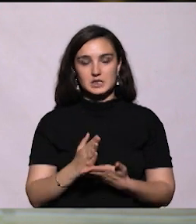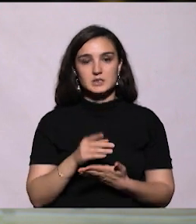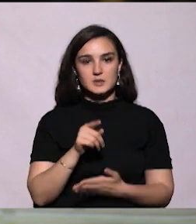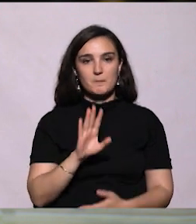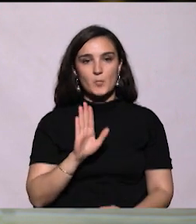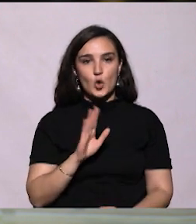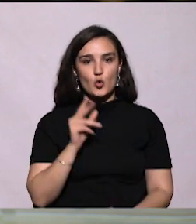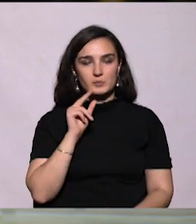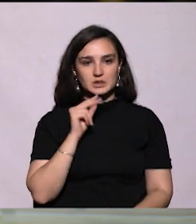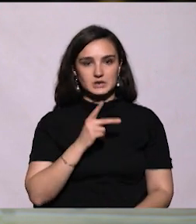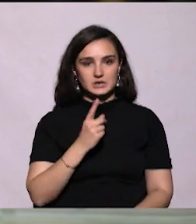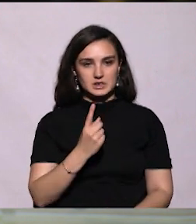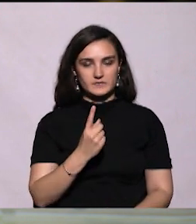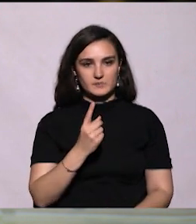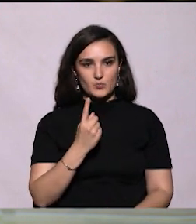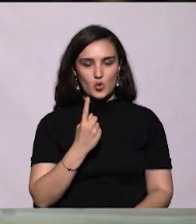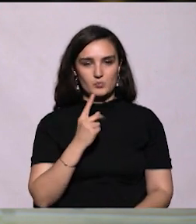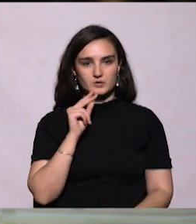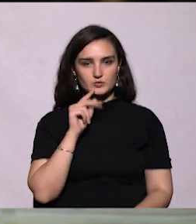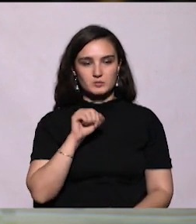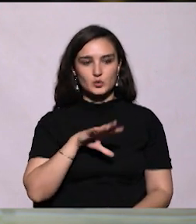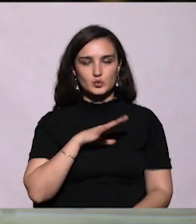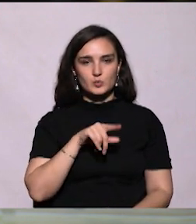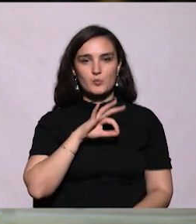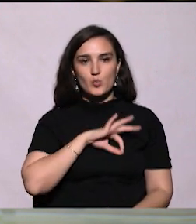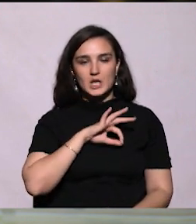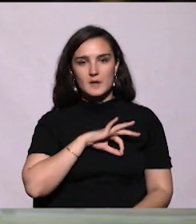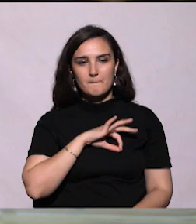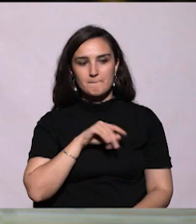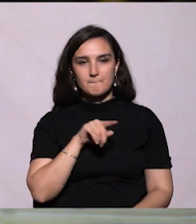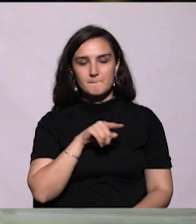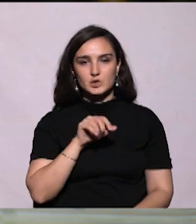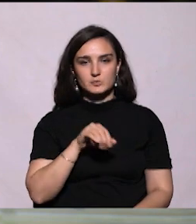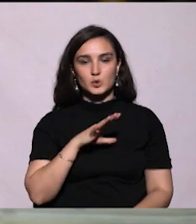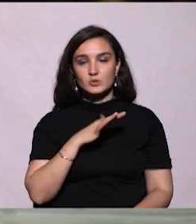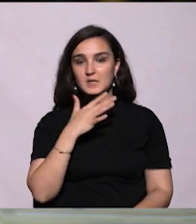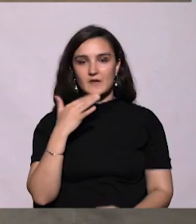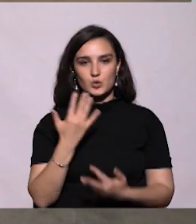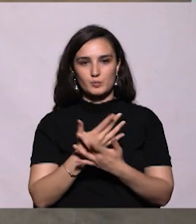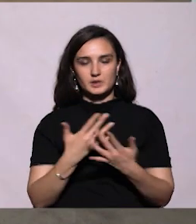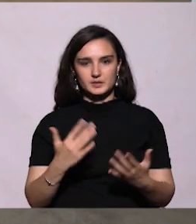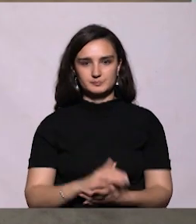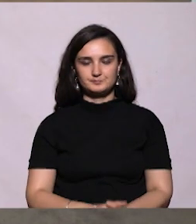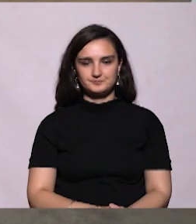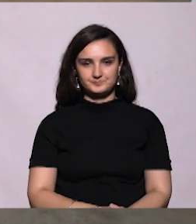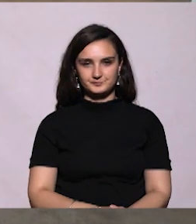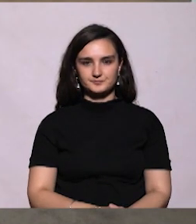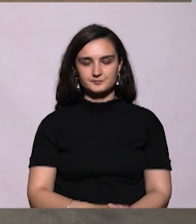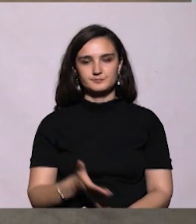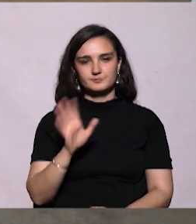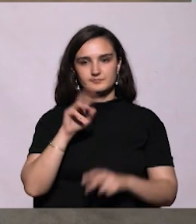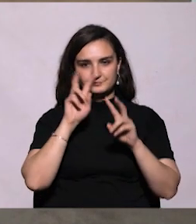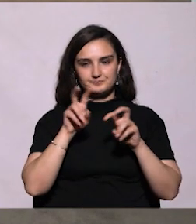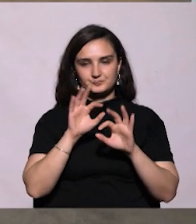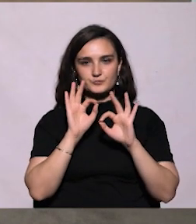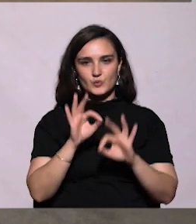So it could be workforce or profit because they could be plural. You are right, Mr. Carter. Let's check the